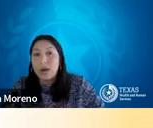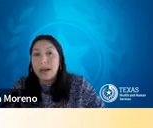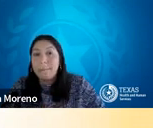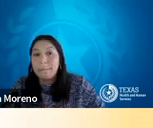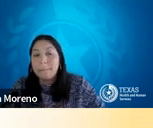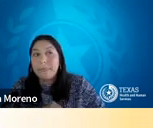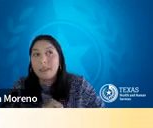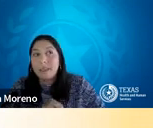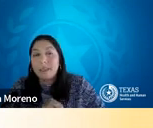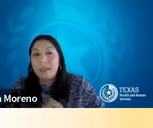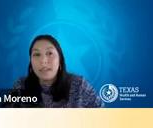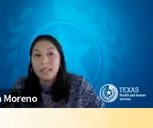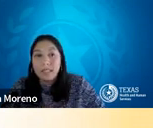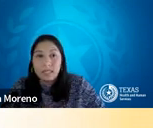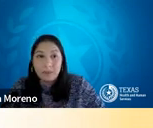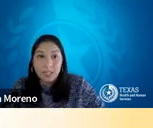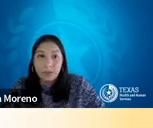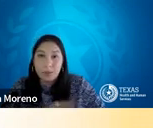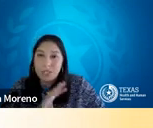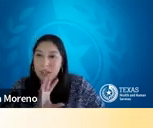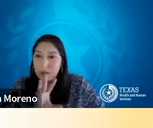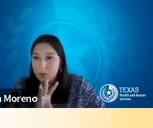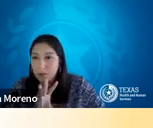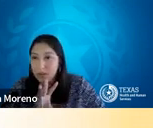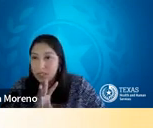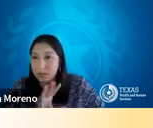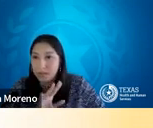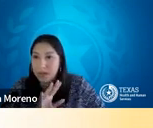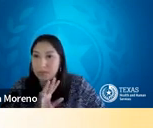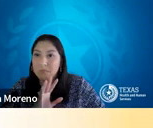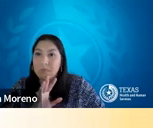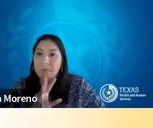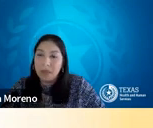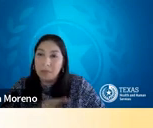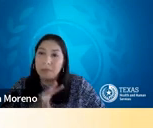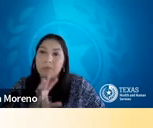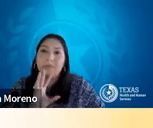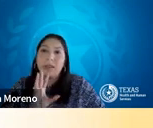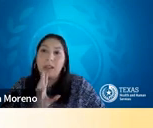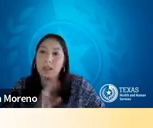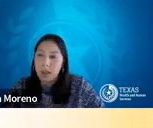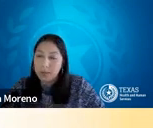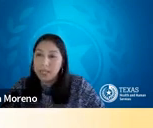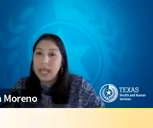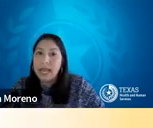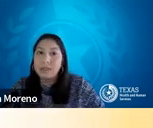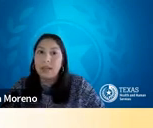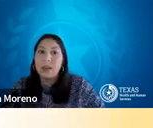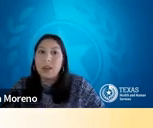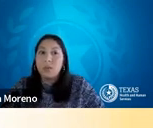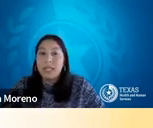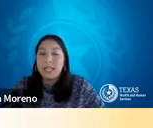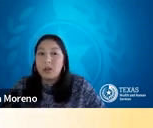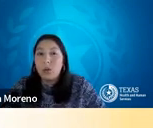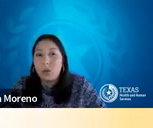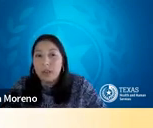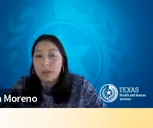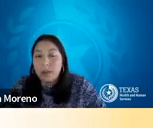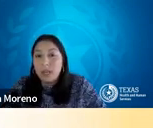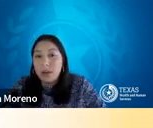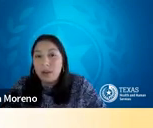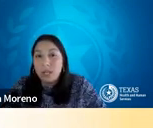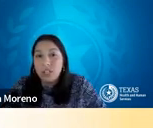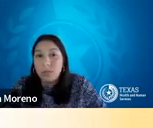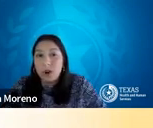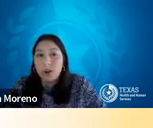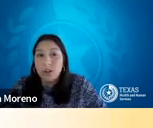so these CCPs, which we'll talk a little bit more in depth about them in the coming slides, but really as a whole, the